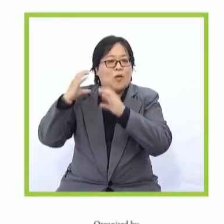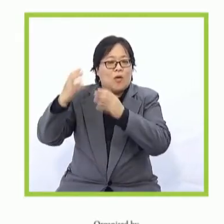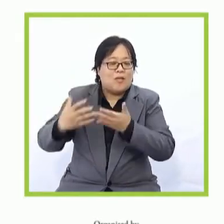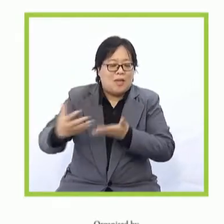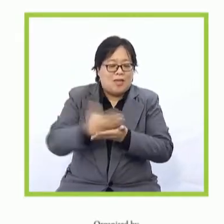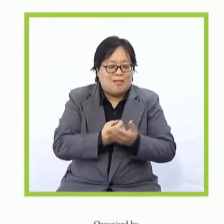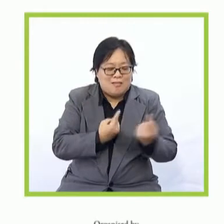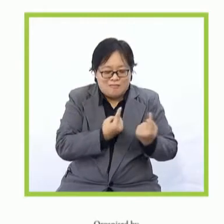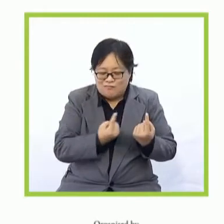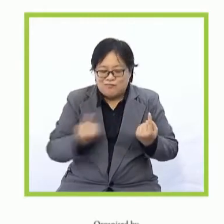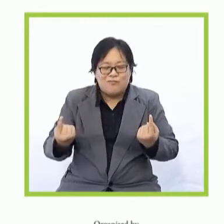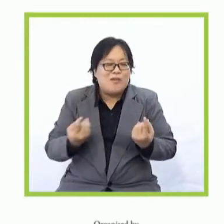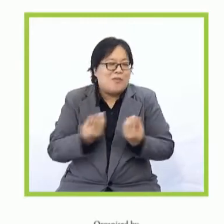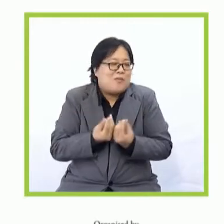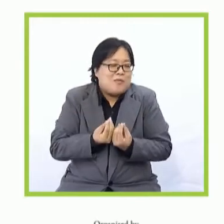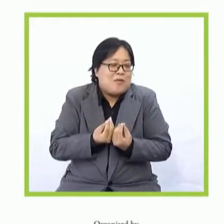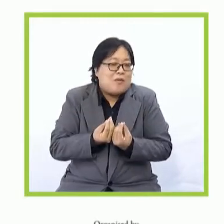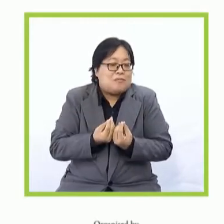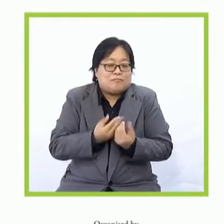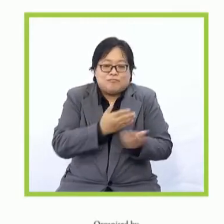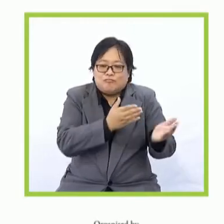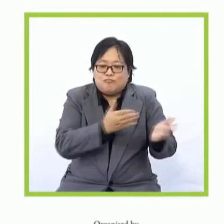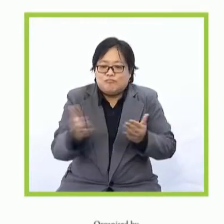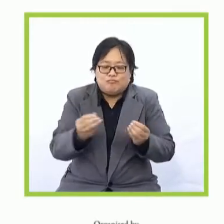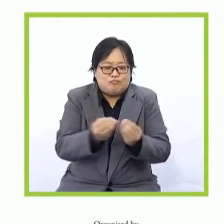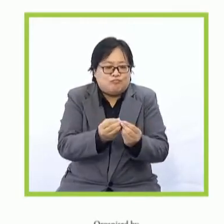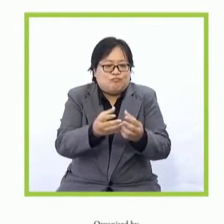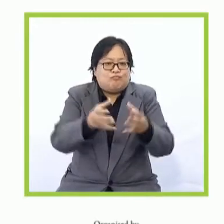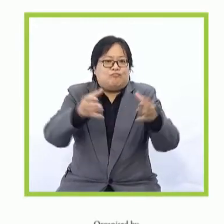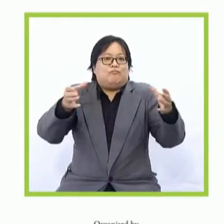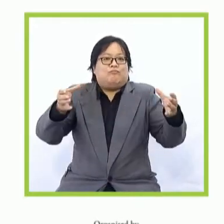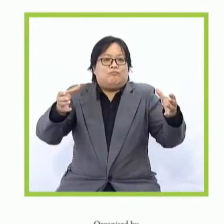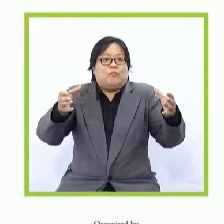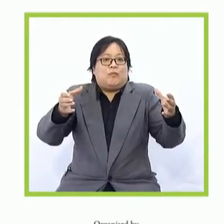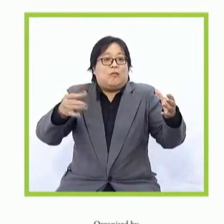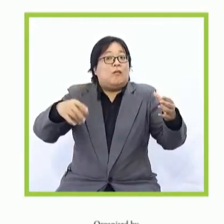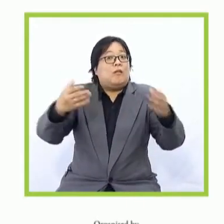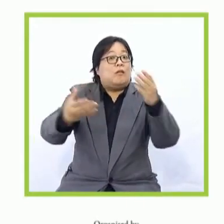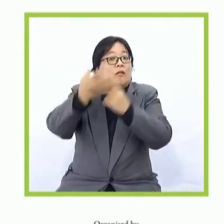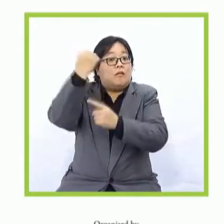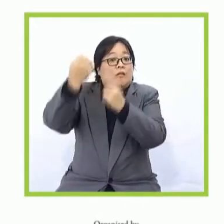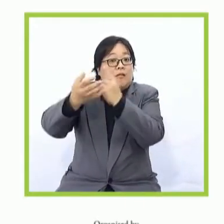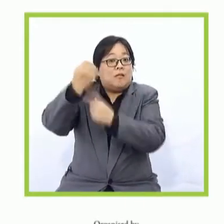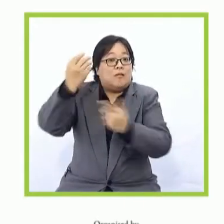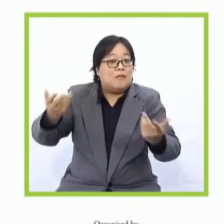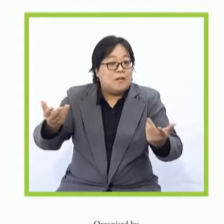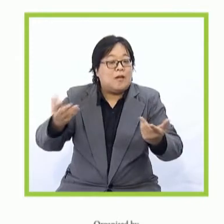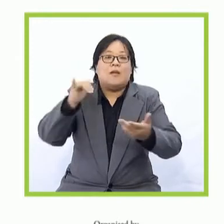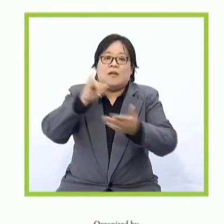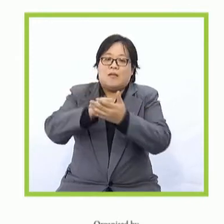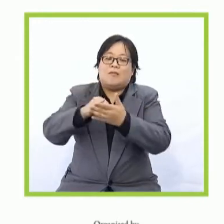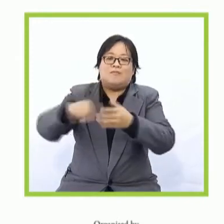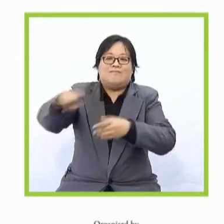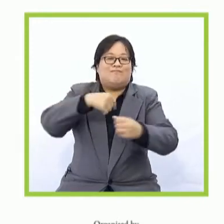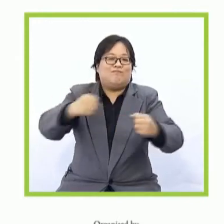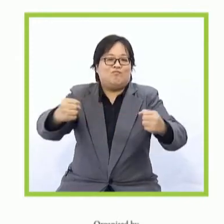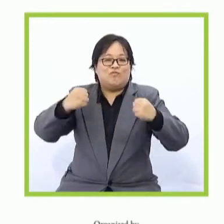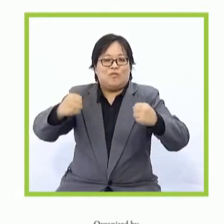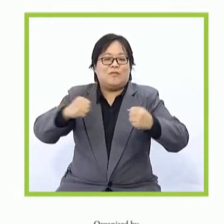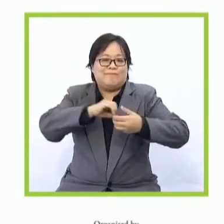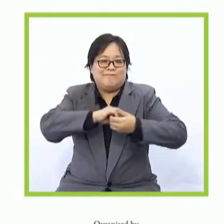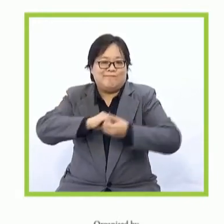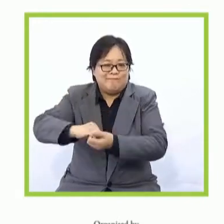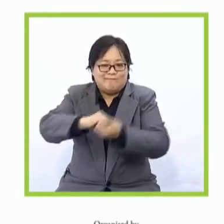small. When we organized, we became visible. Everything we achieved, they said, has been through the strength of our